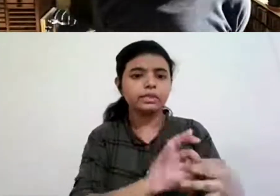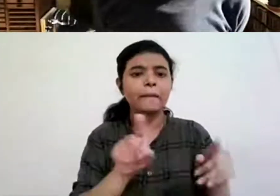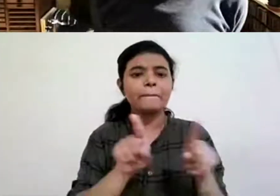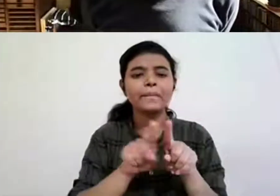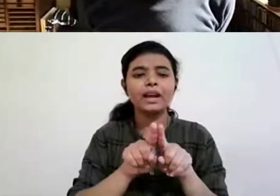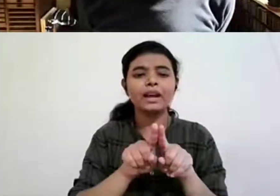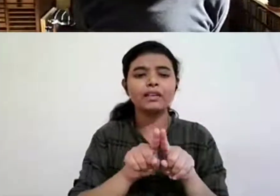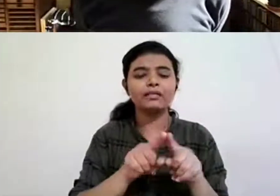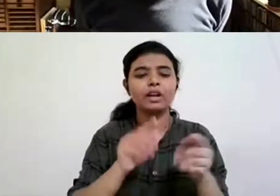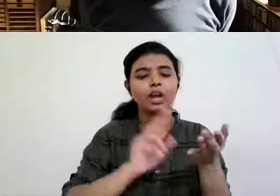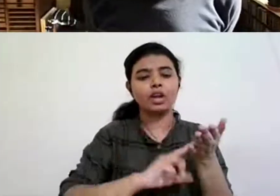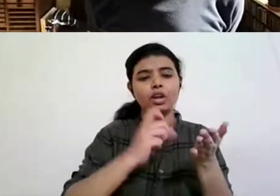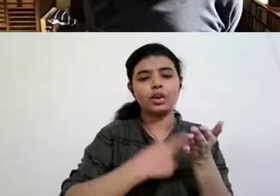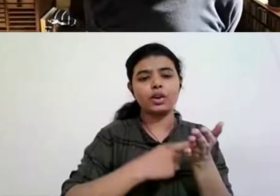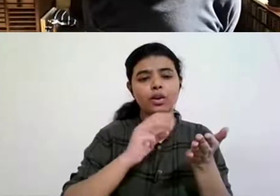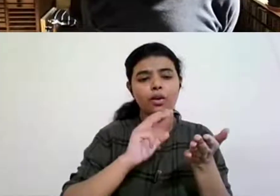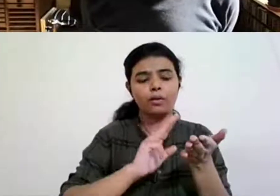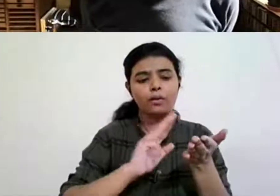a whole year